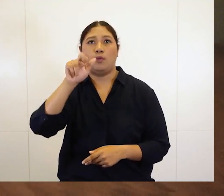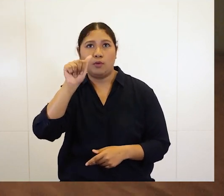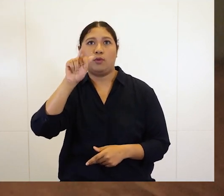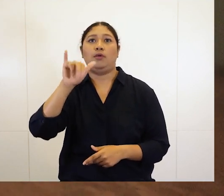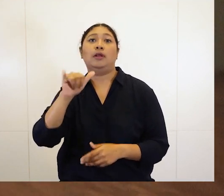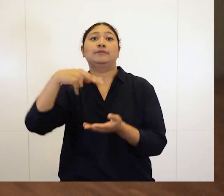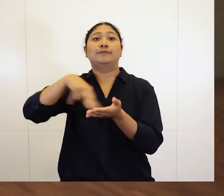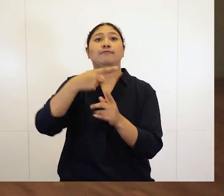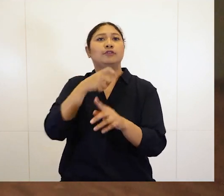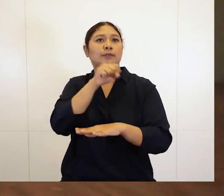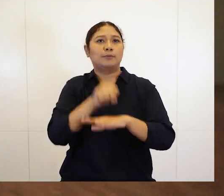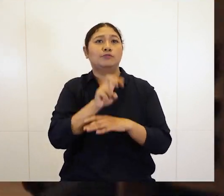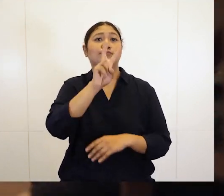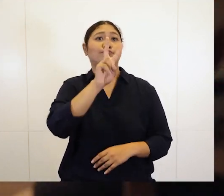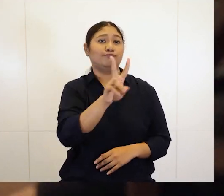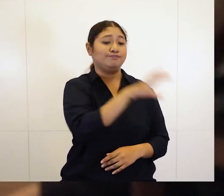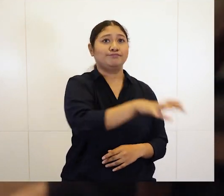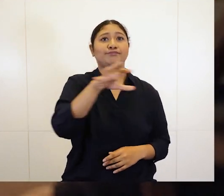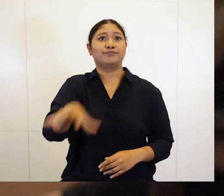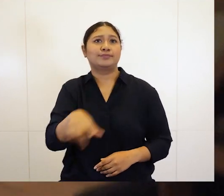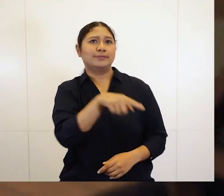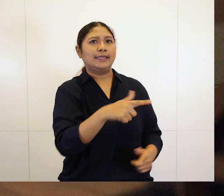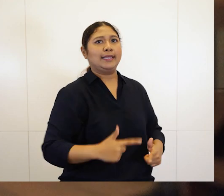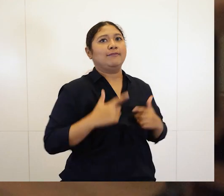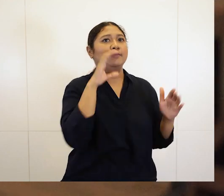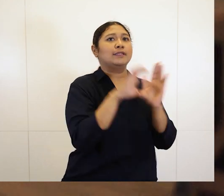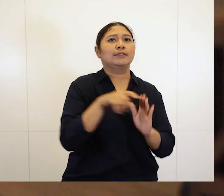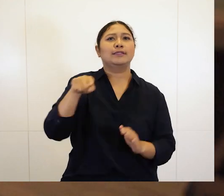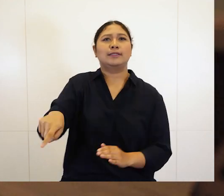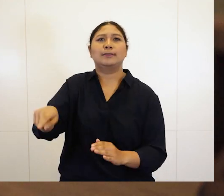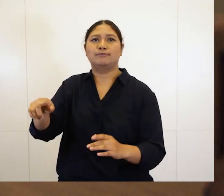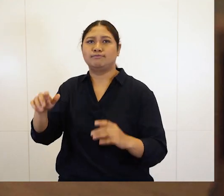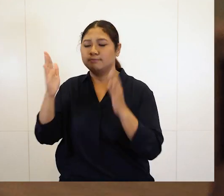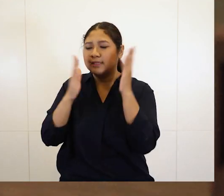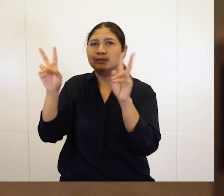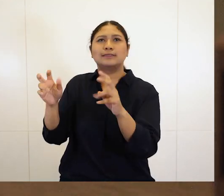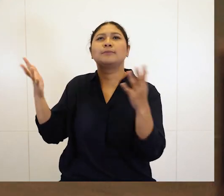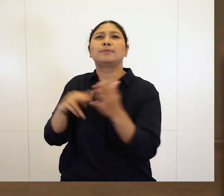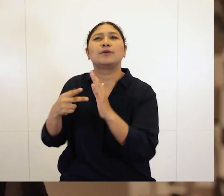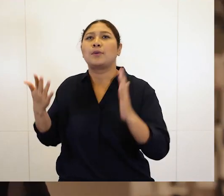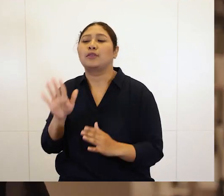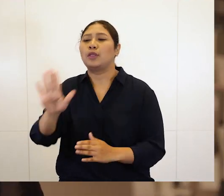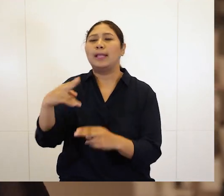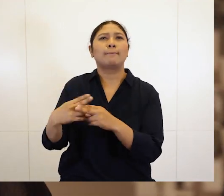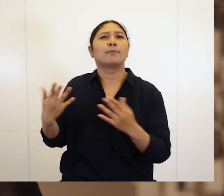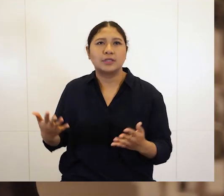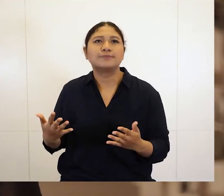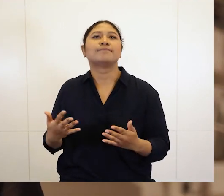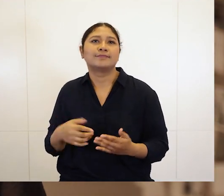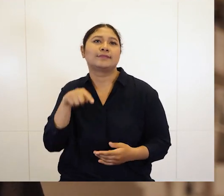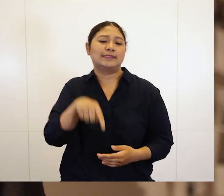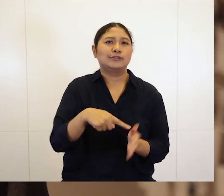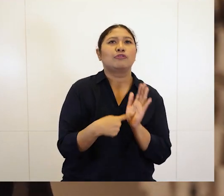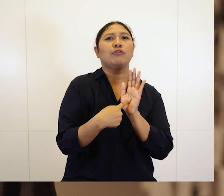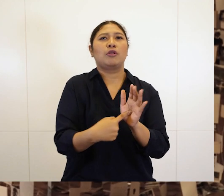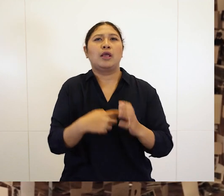History is a work conceived in response to two exhibitions, Living Pictures and Siapa Nama Kamu. So I'm thinking about the body as